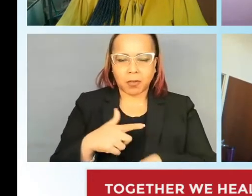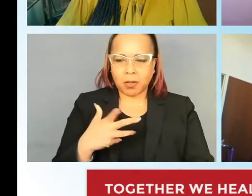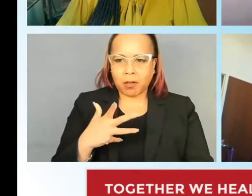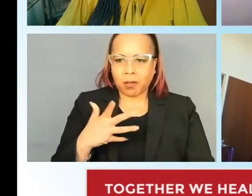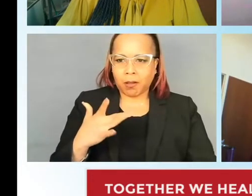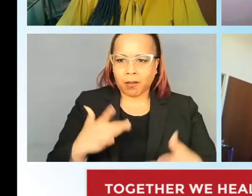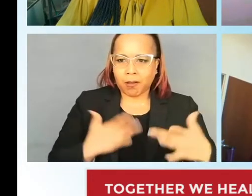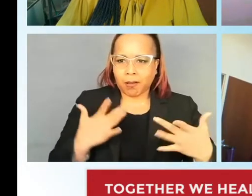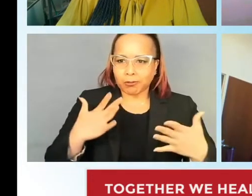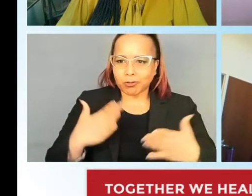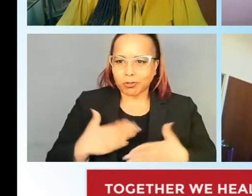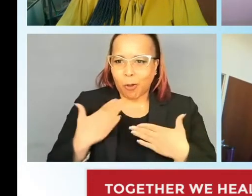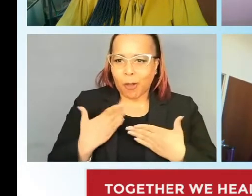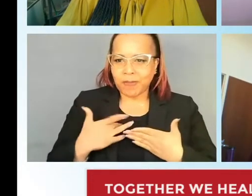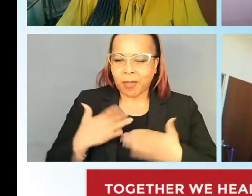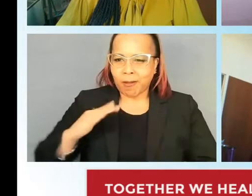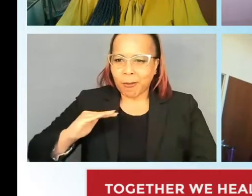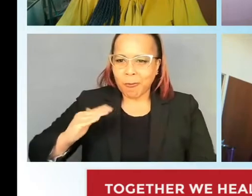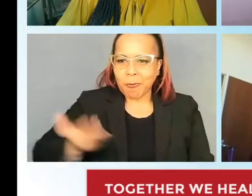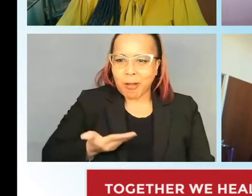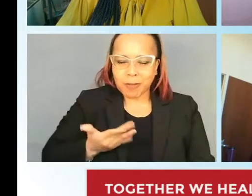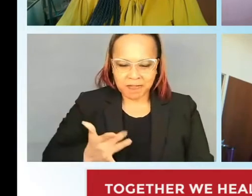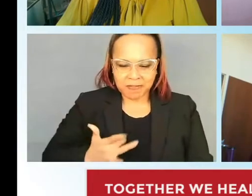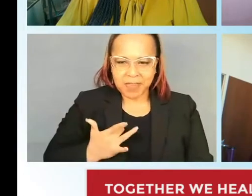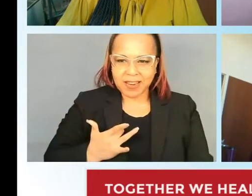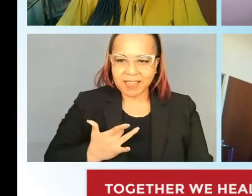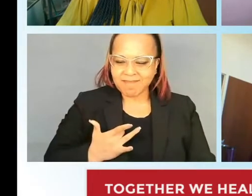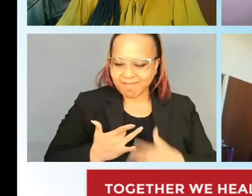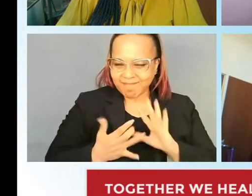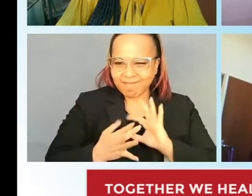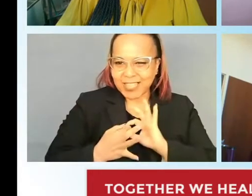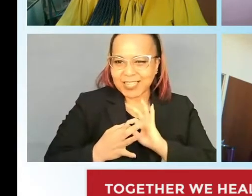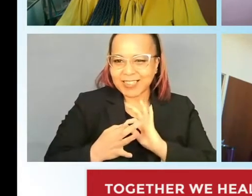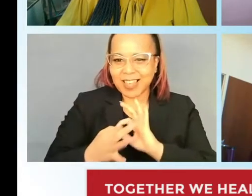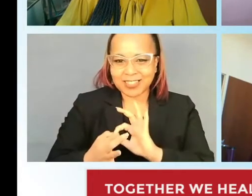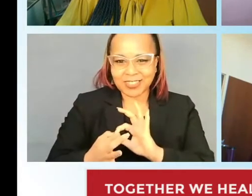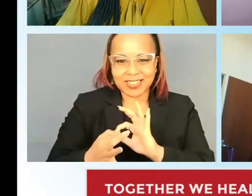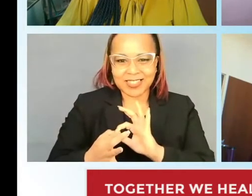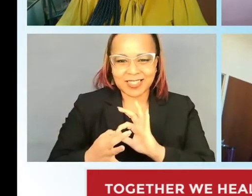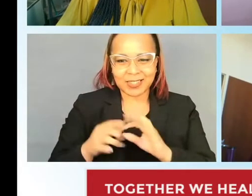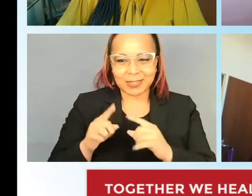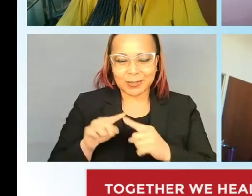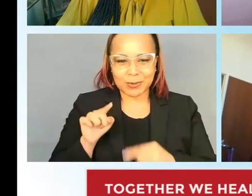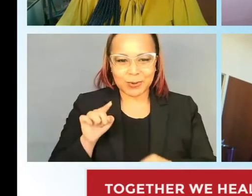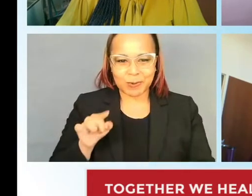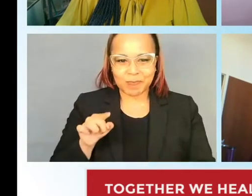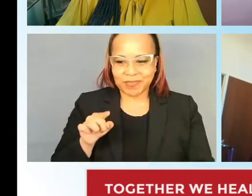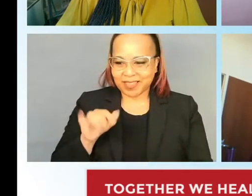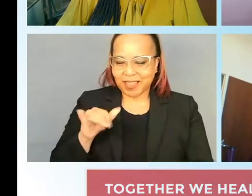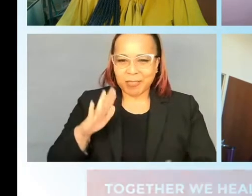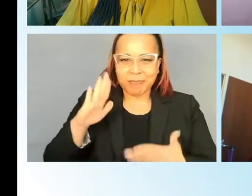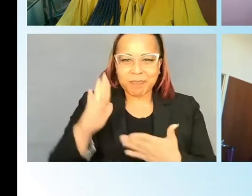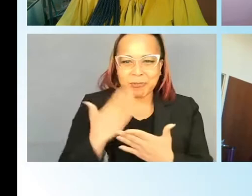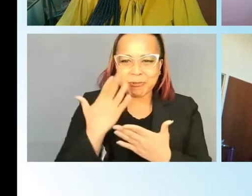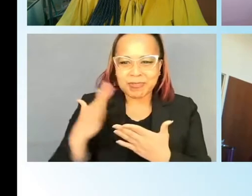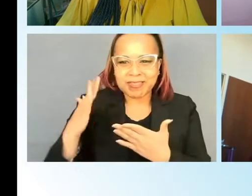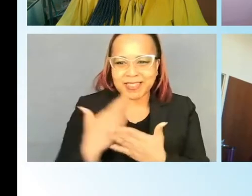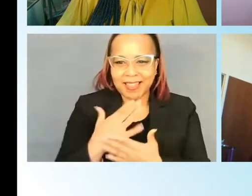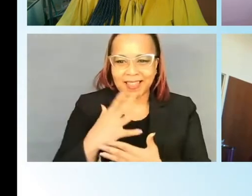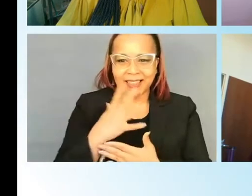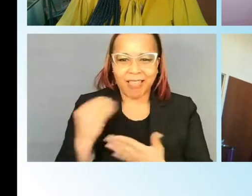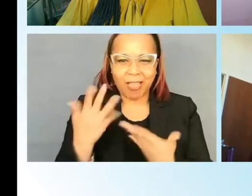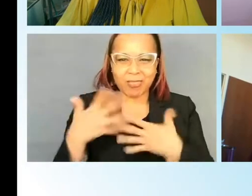also welcoming and feeling a connection to that, the music and the